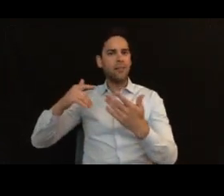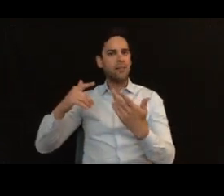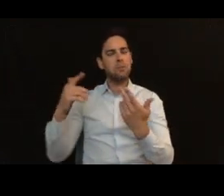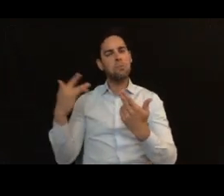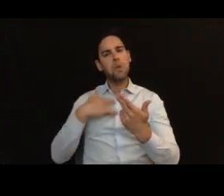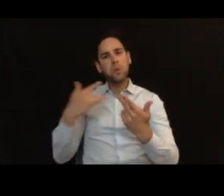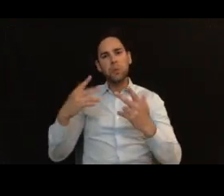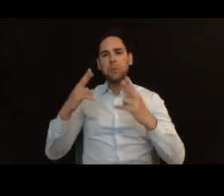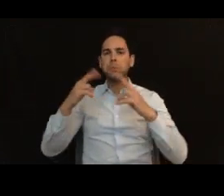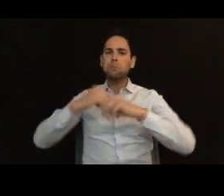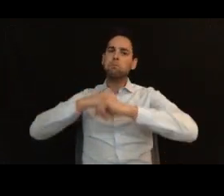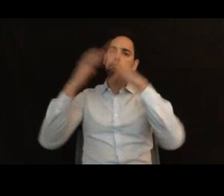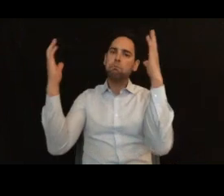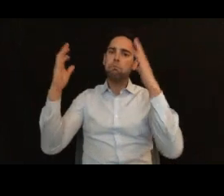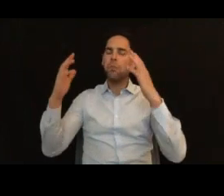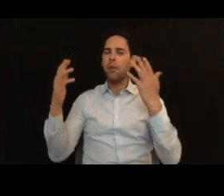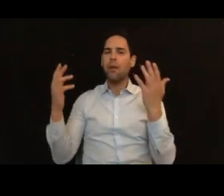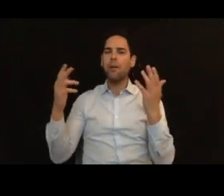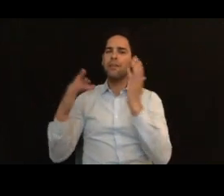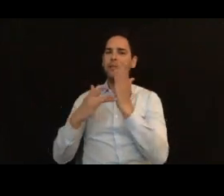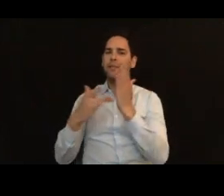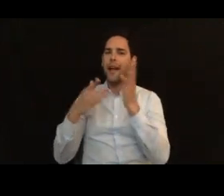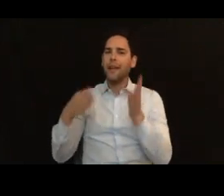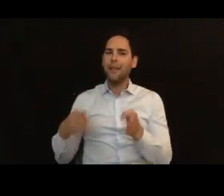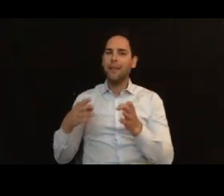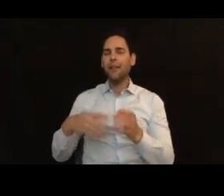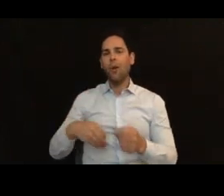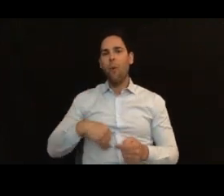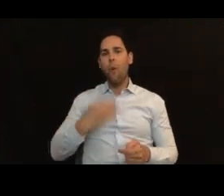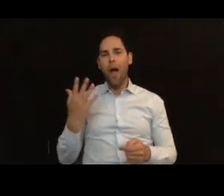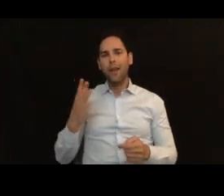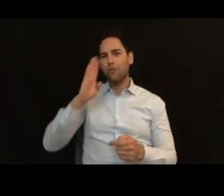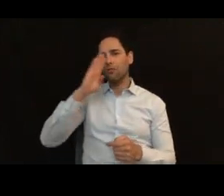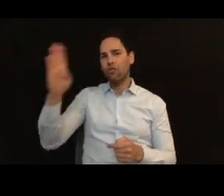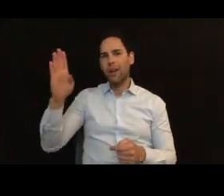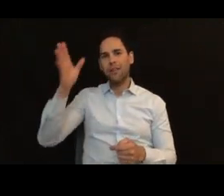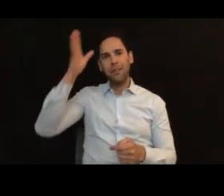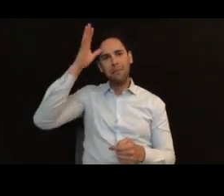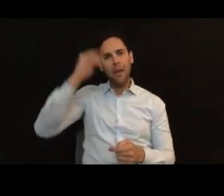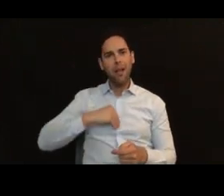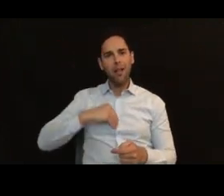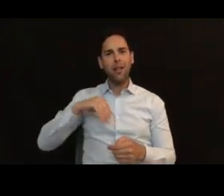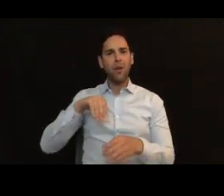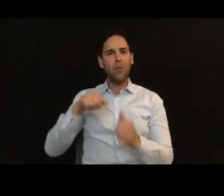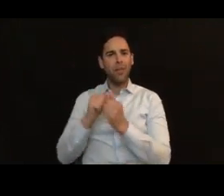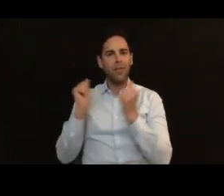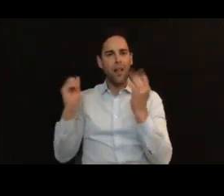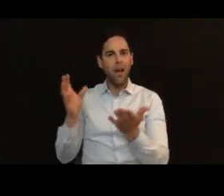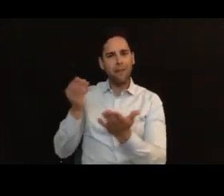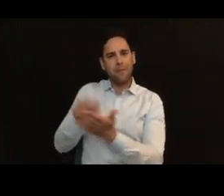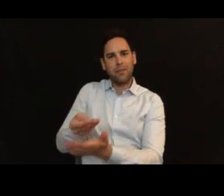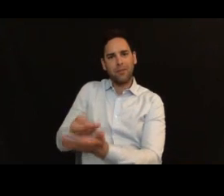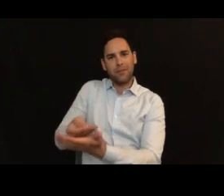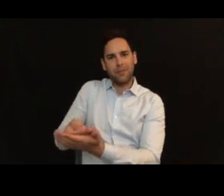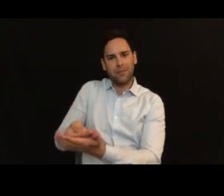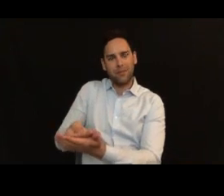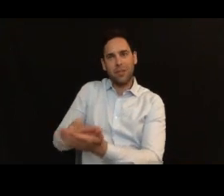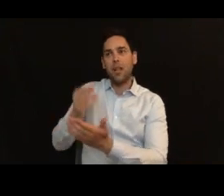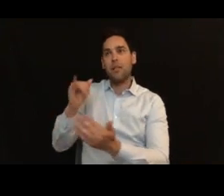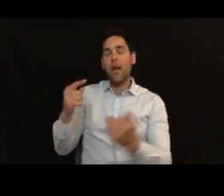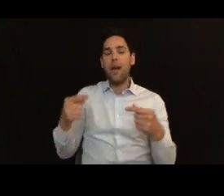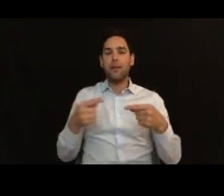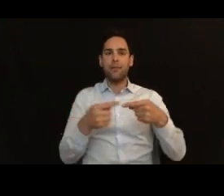straight male, and a white straight male that has a lot of money, and that contrasts with the kind